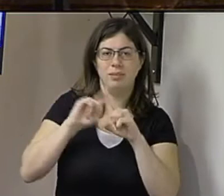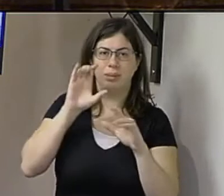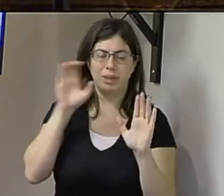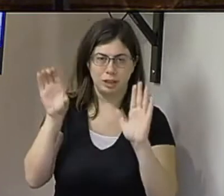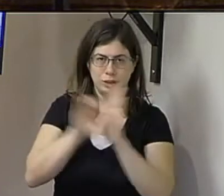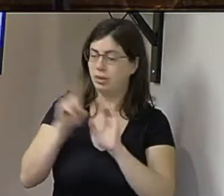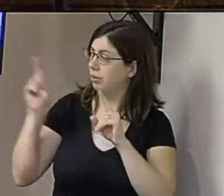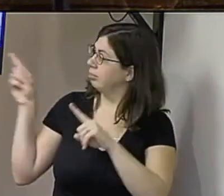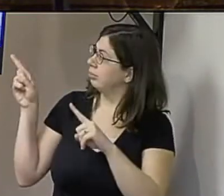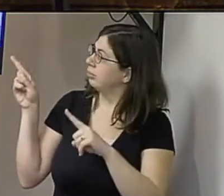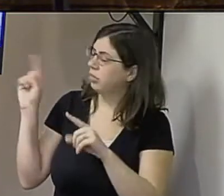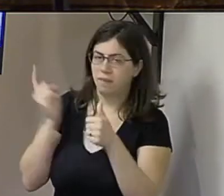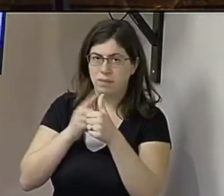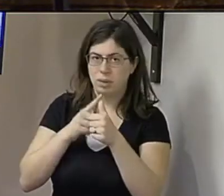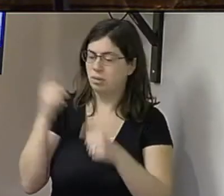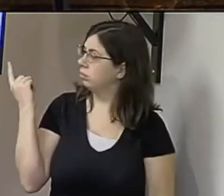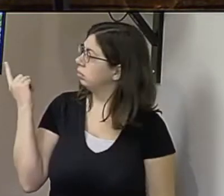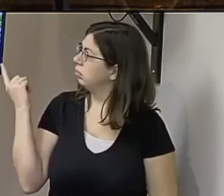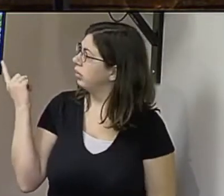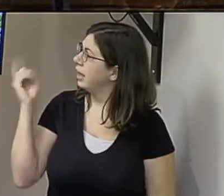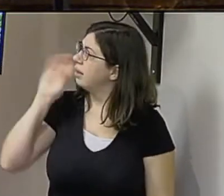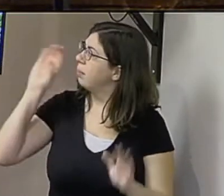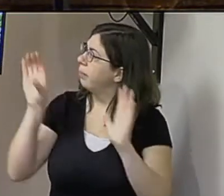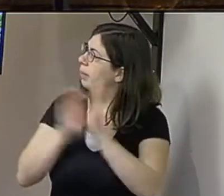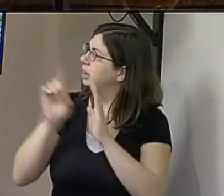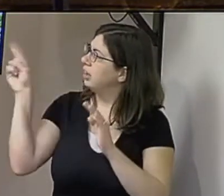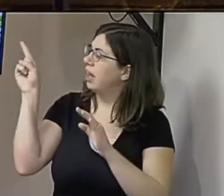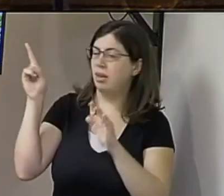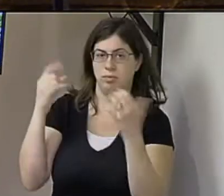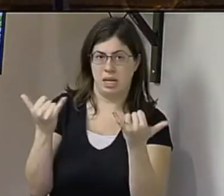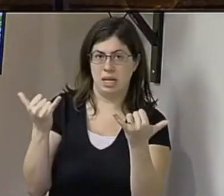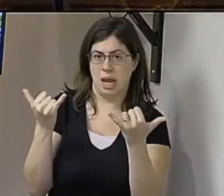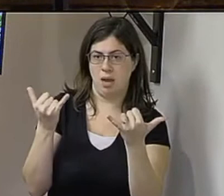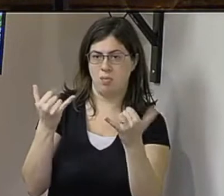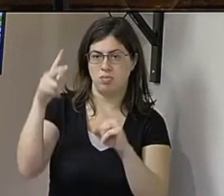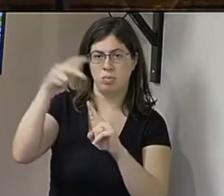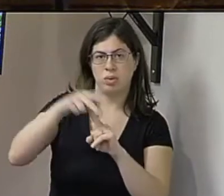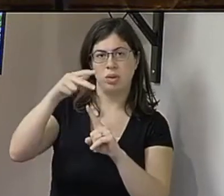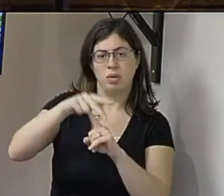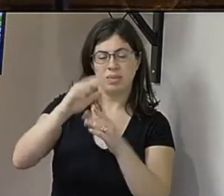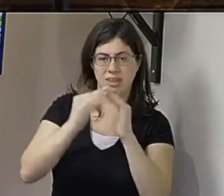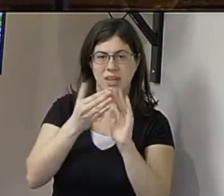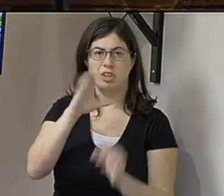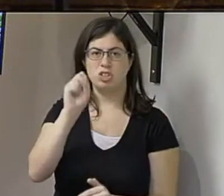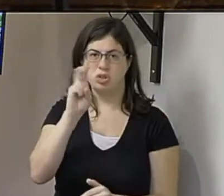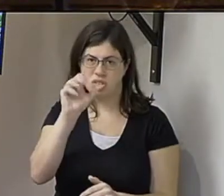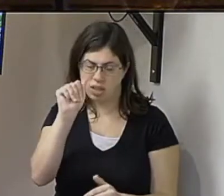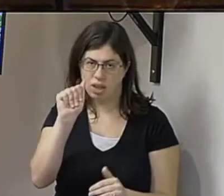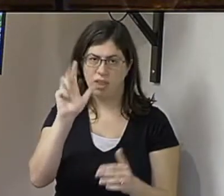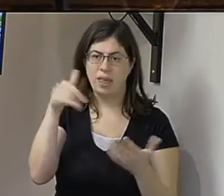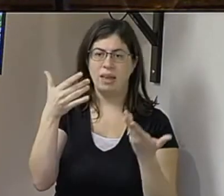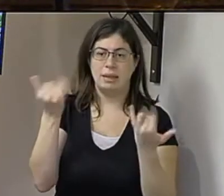if you could just go to the first slide. This is a picture of, that's the current capital of Susa that they've excavated. This is in modern